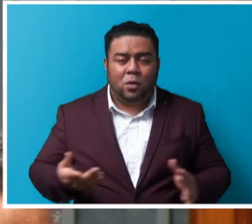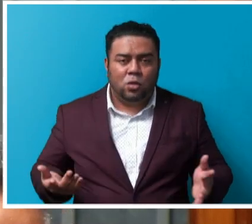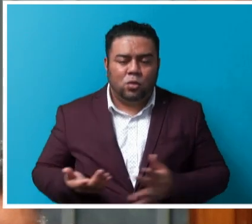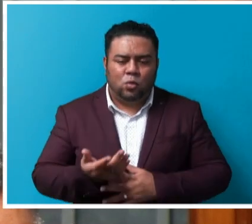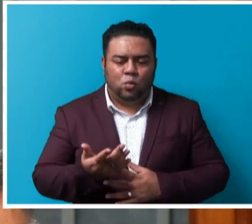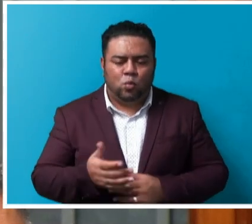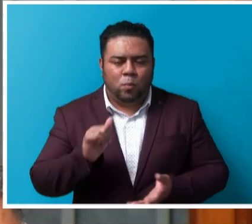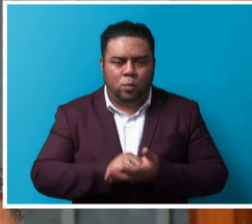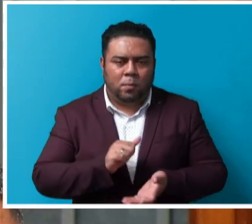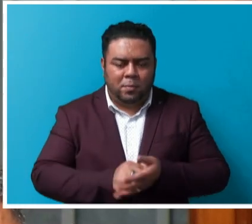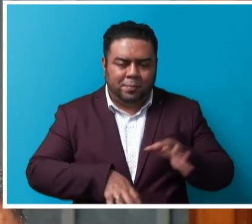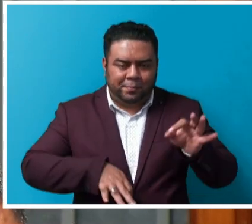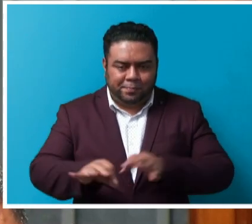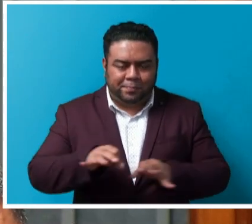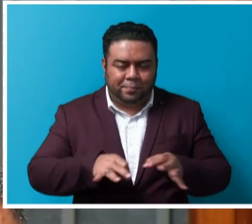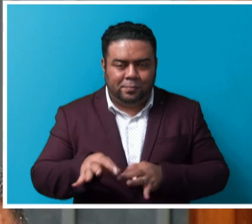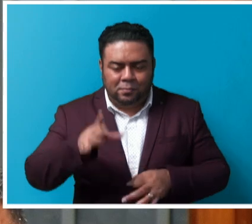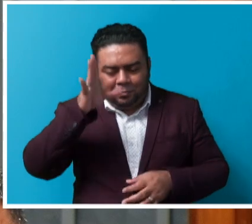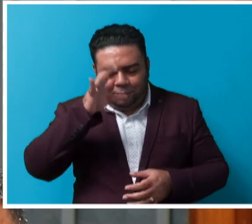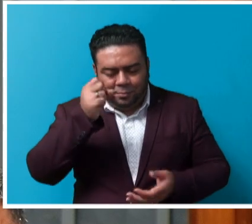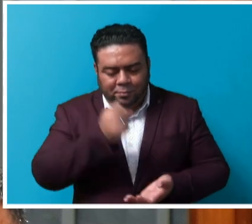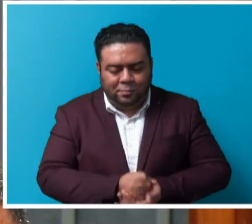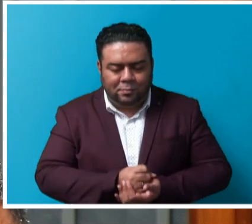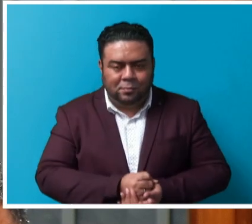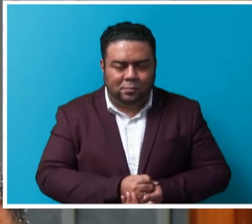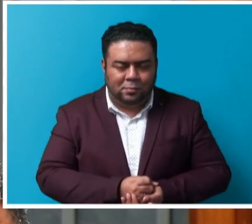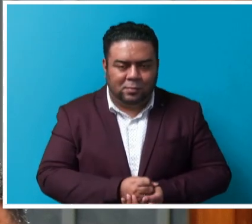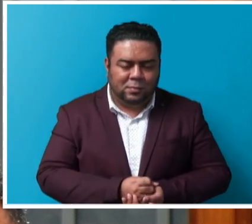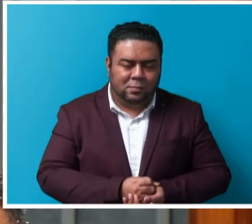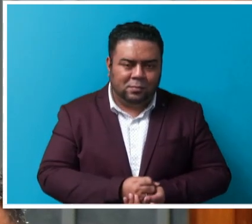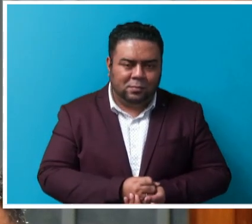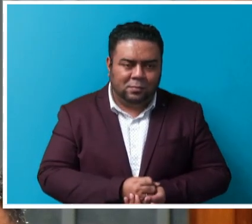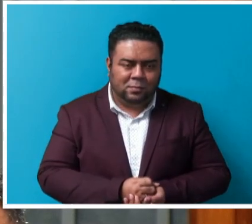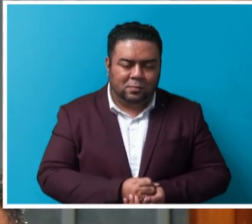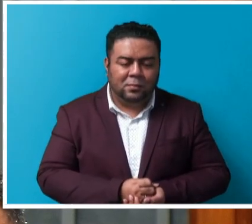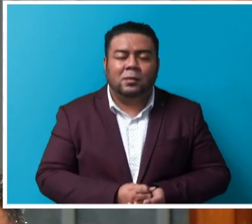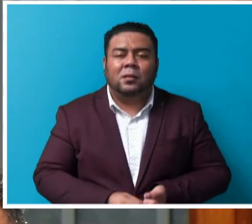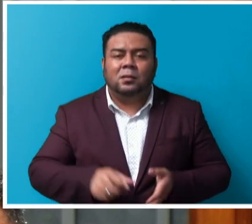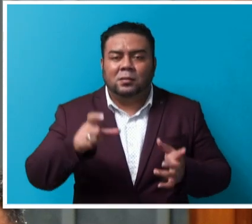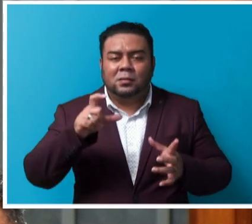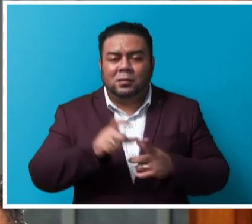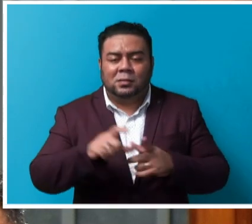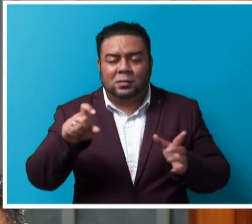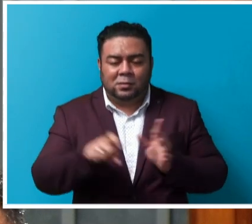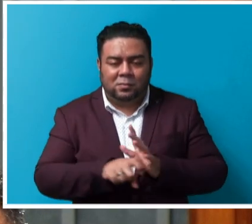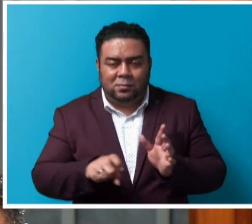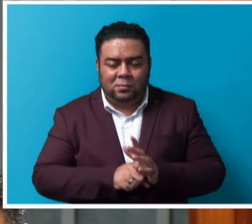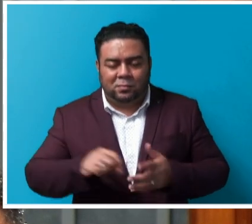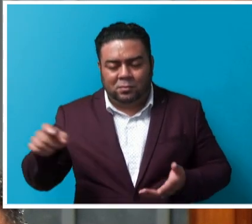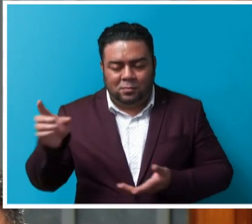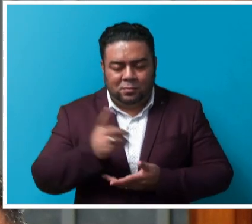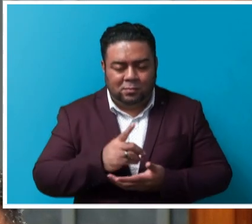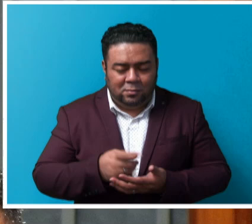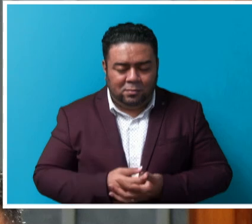coordinated planning and ensuring that the disaster risk reduction and climate resilience are